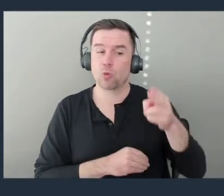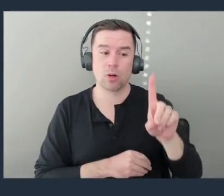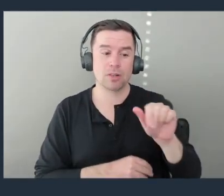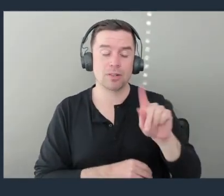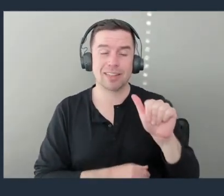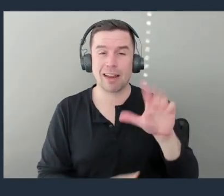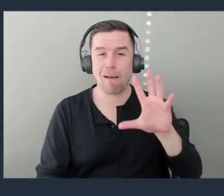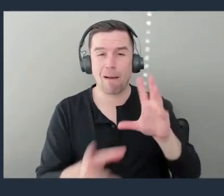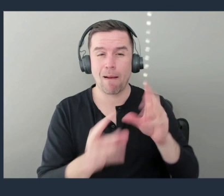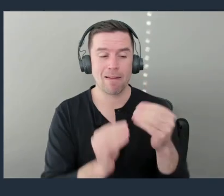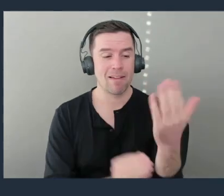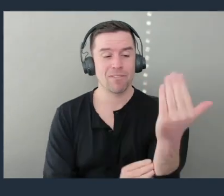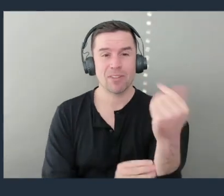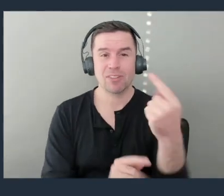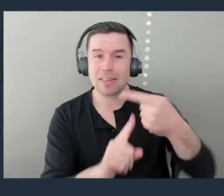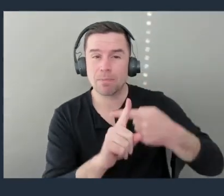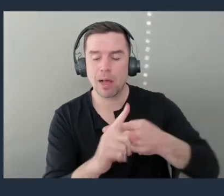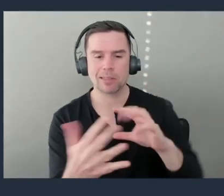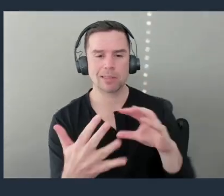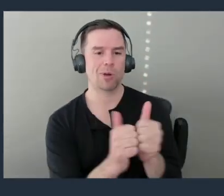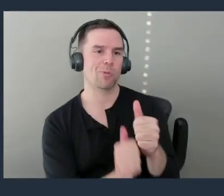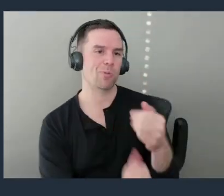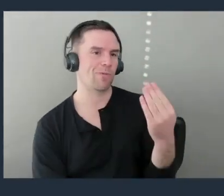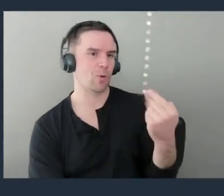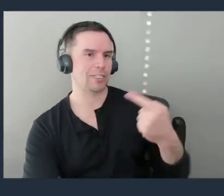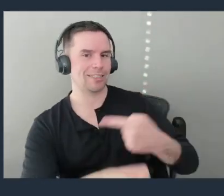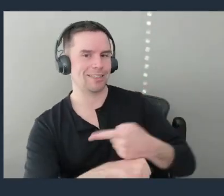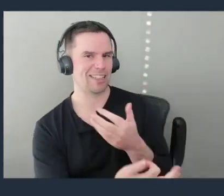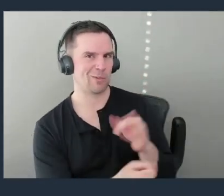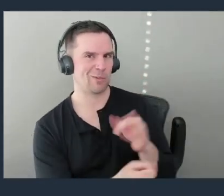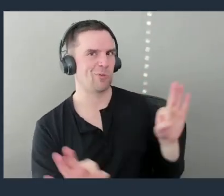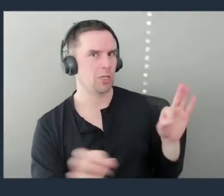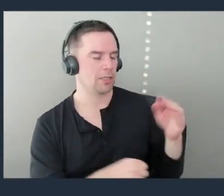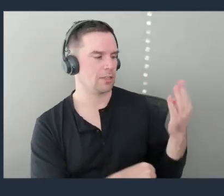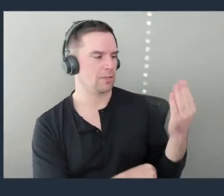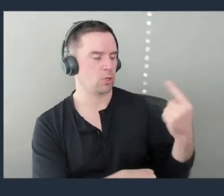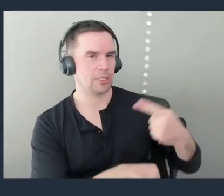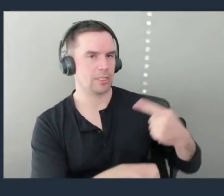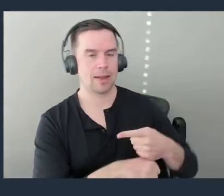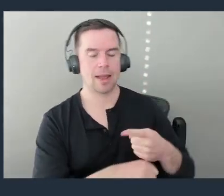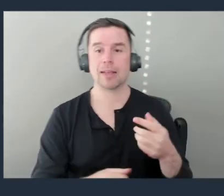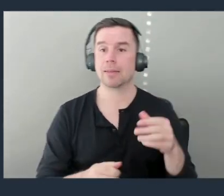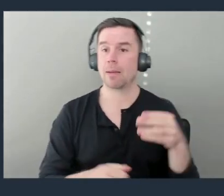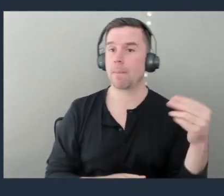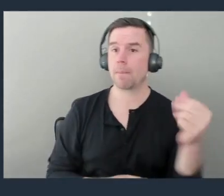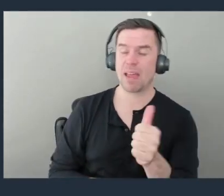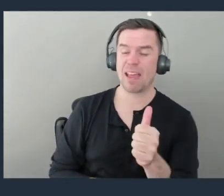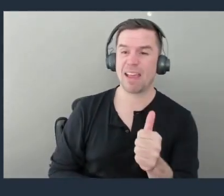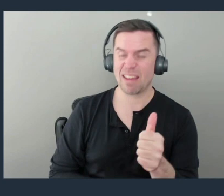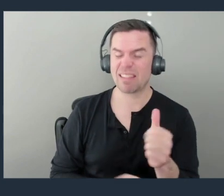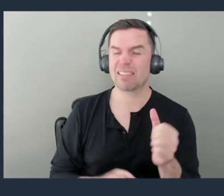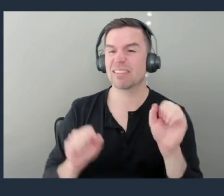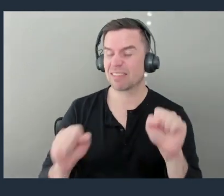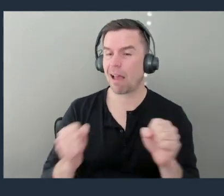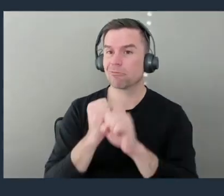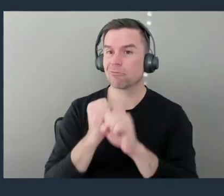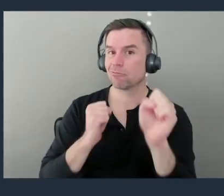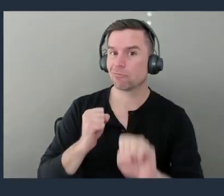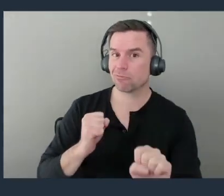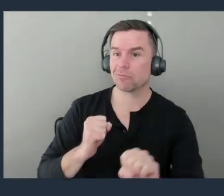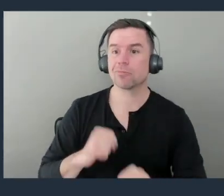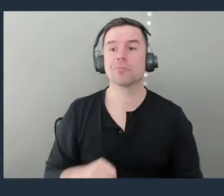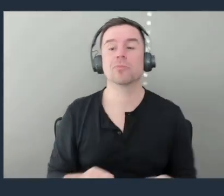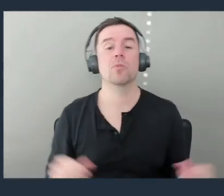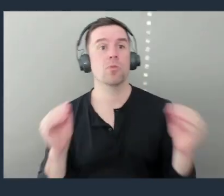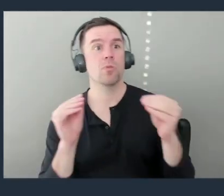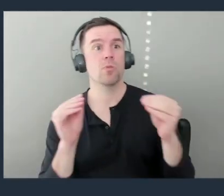versus just 14 days in the free tier, which enables longer historical trend analyses. Further, you receive the